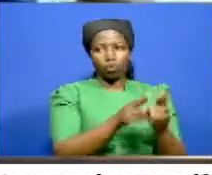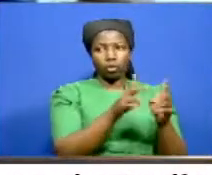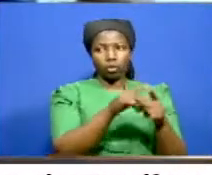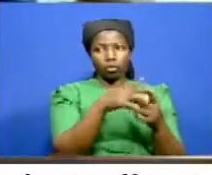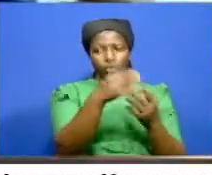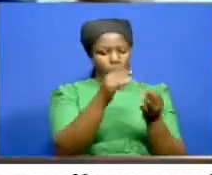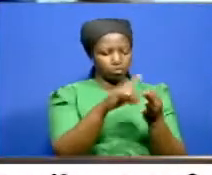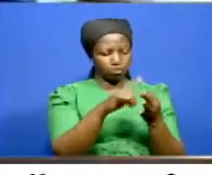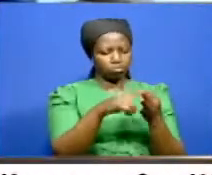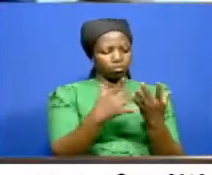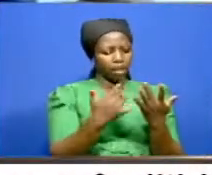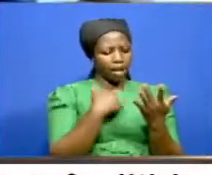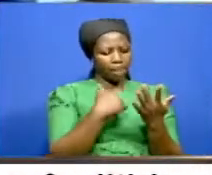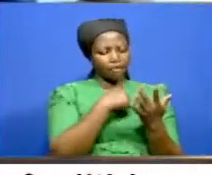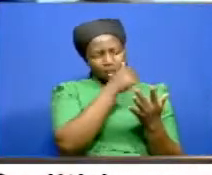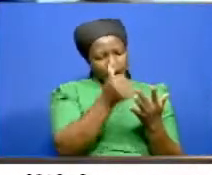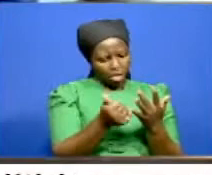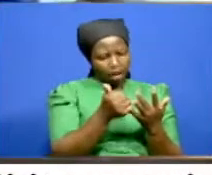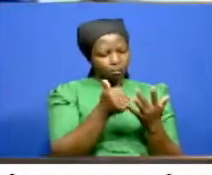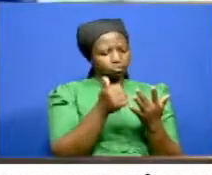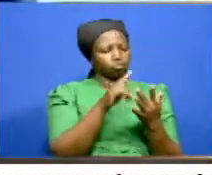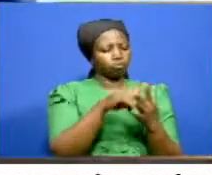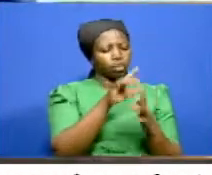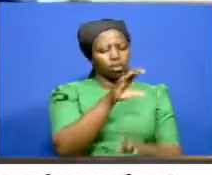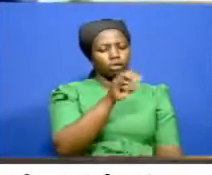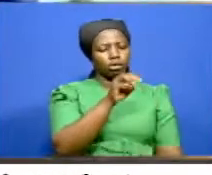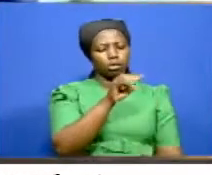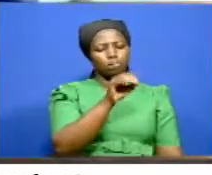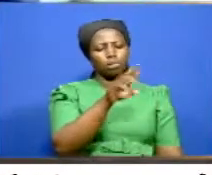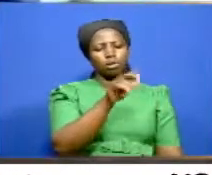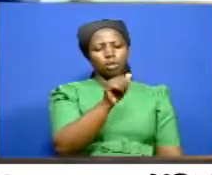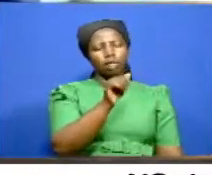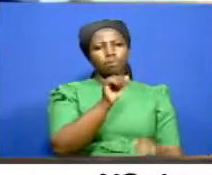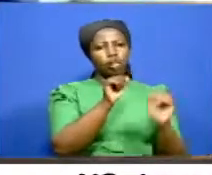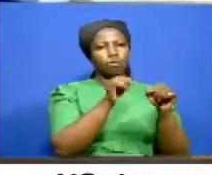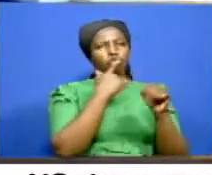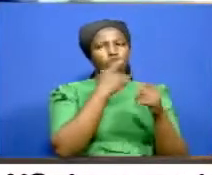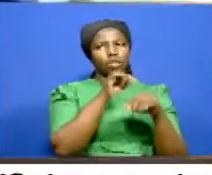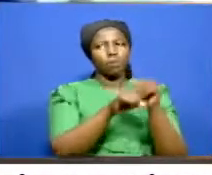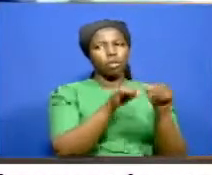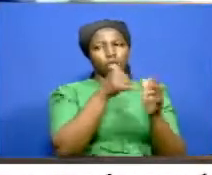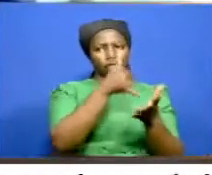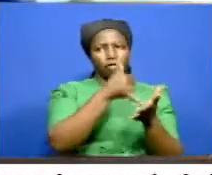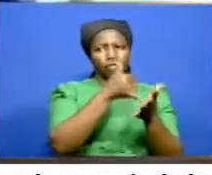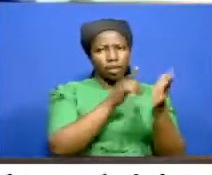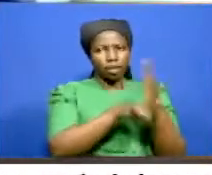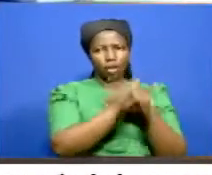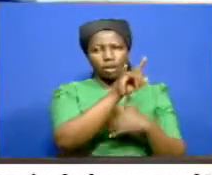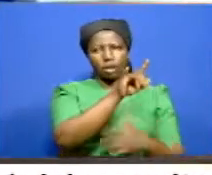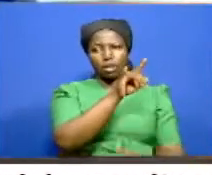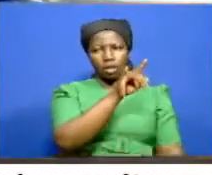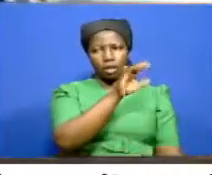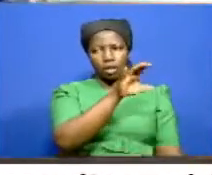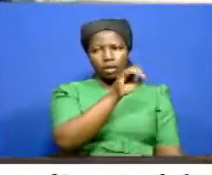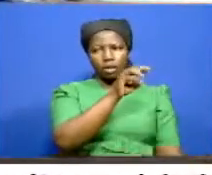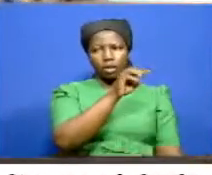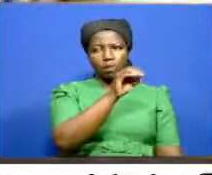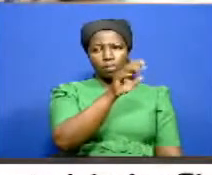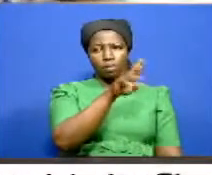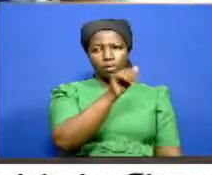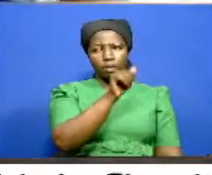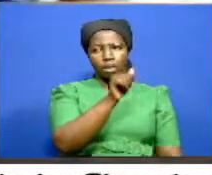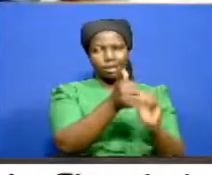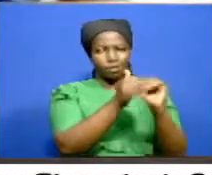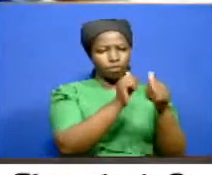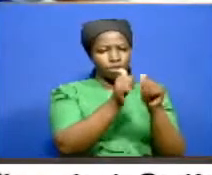have Kombora Sports Academy. So maybe you can talk about your involvement or whether your role in Kombora, you know, Sports Academy too.